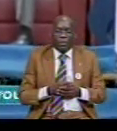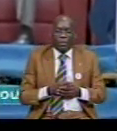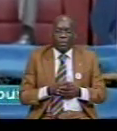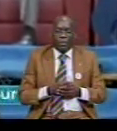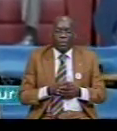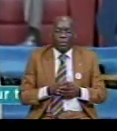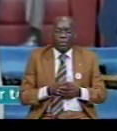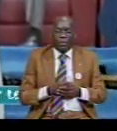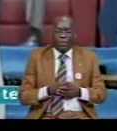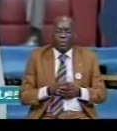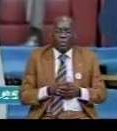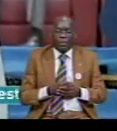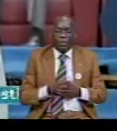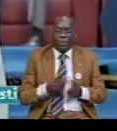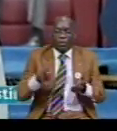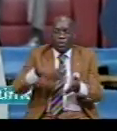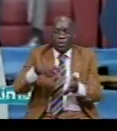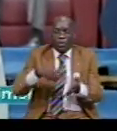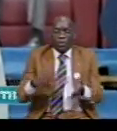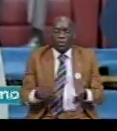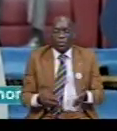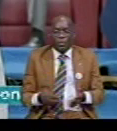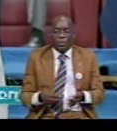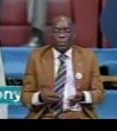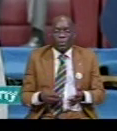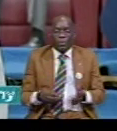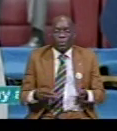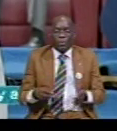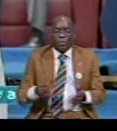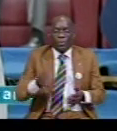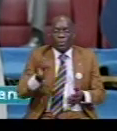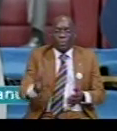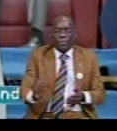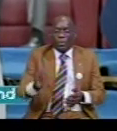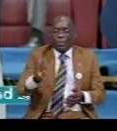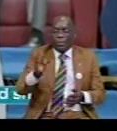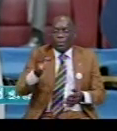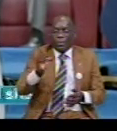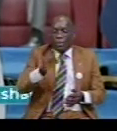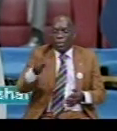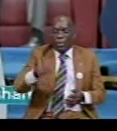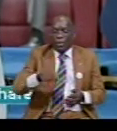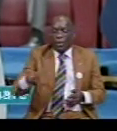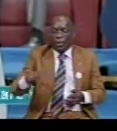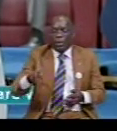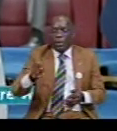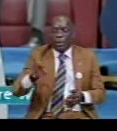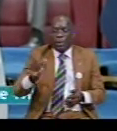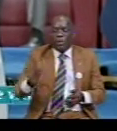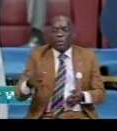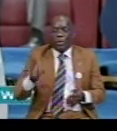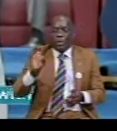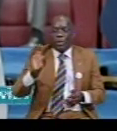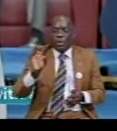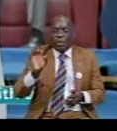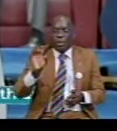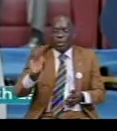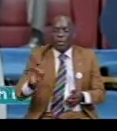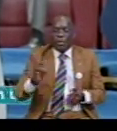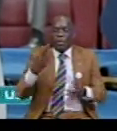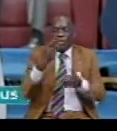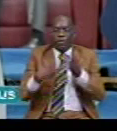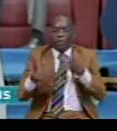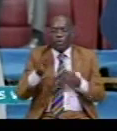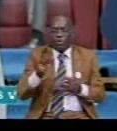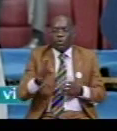this chapter? Okay, Ezra chapter 8 from verse 1. These are now the chief of their fathers, and